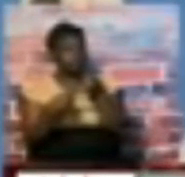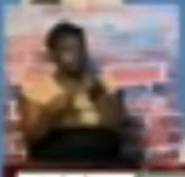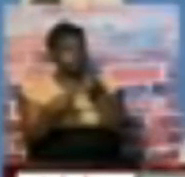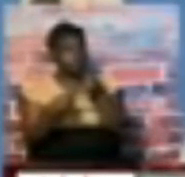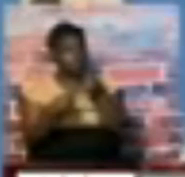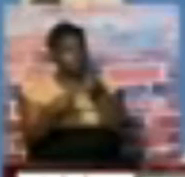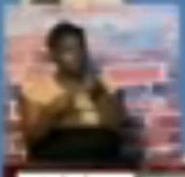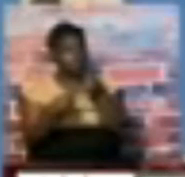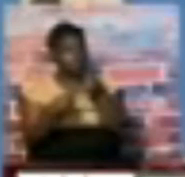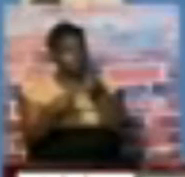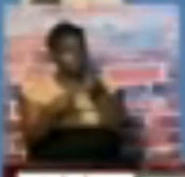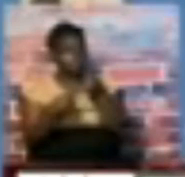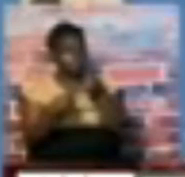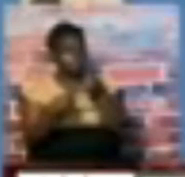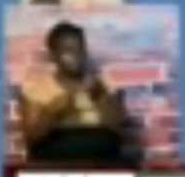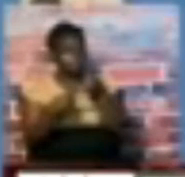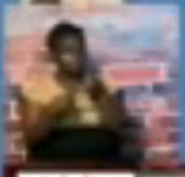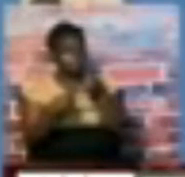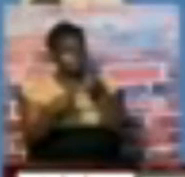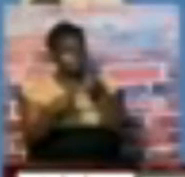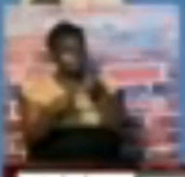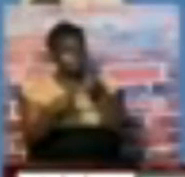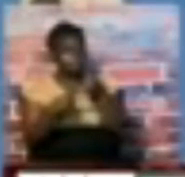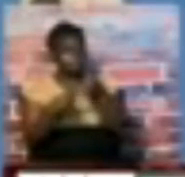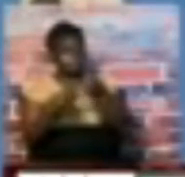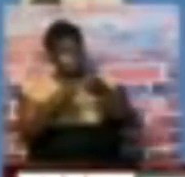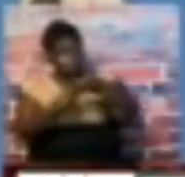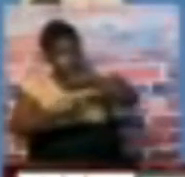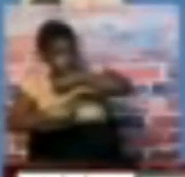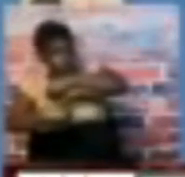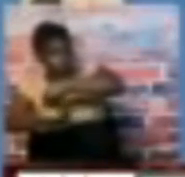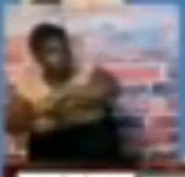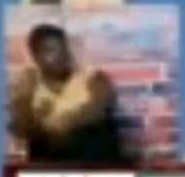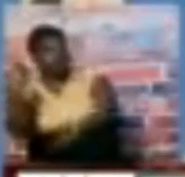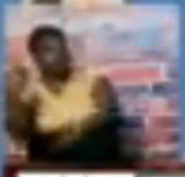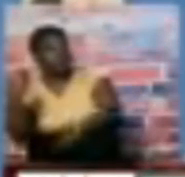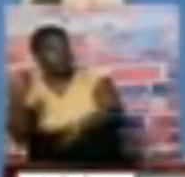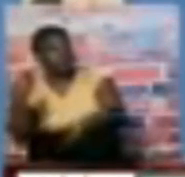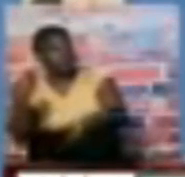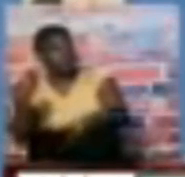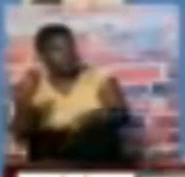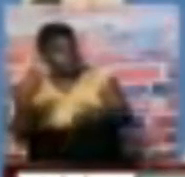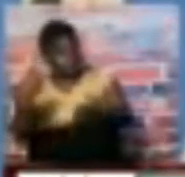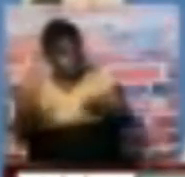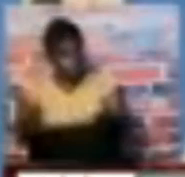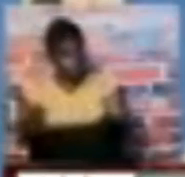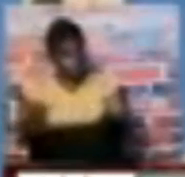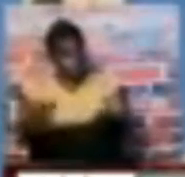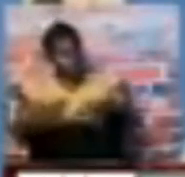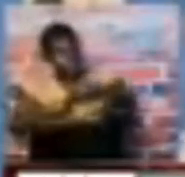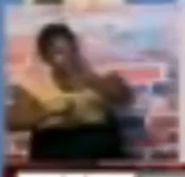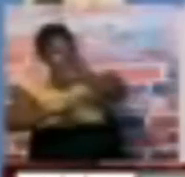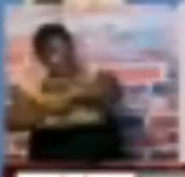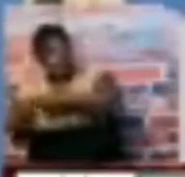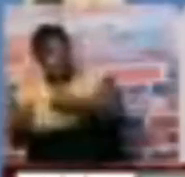number one, whether the shops selling general merchandise